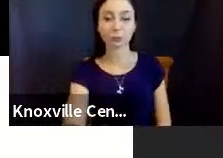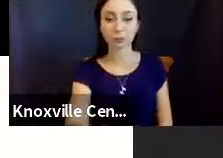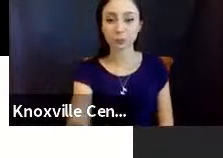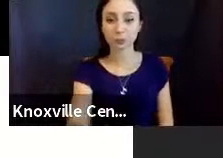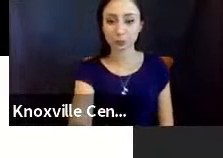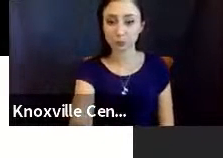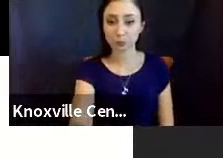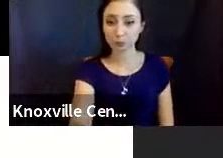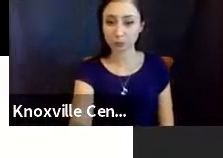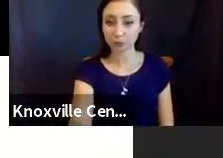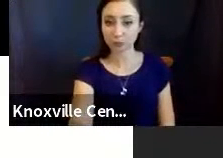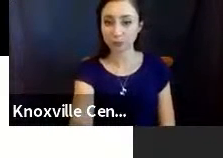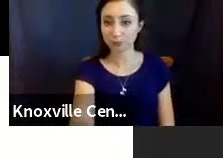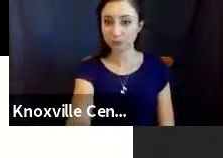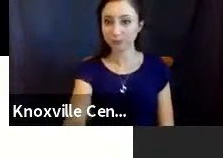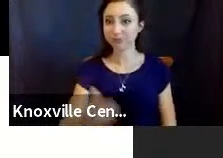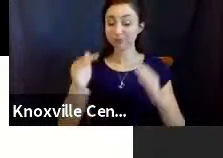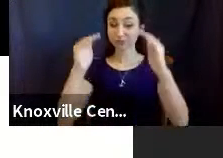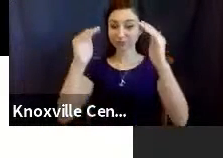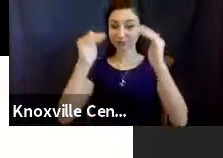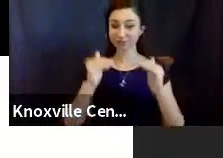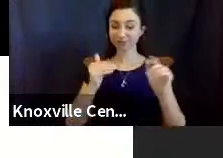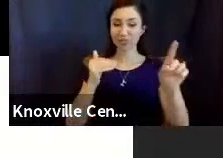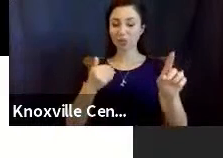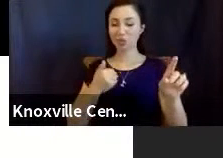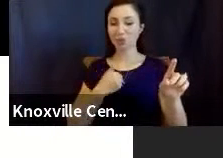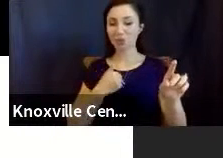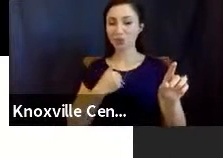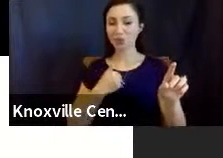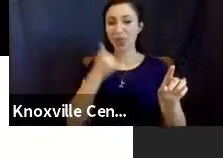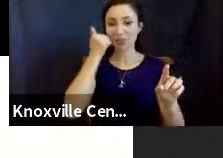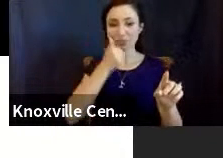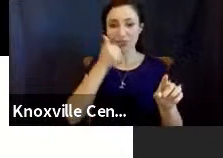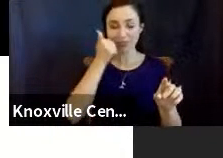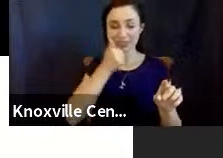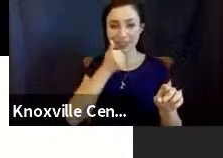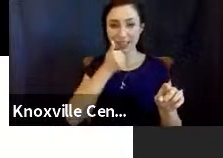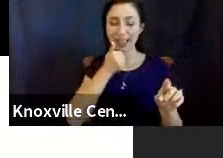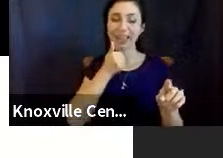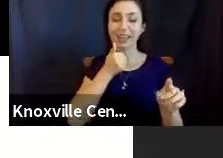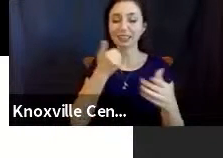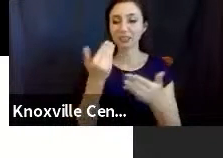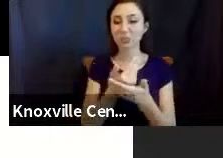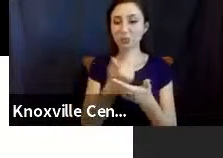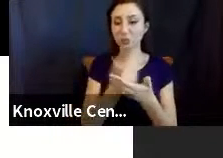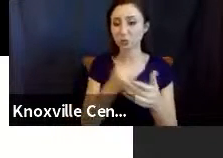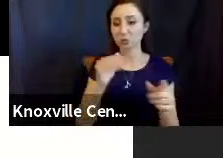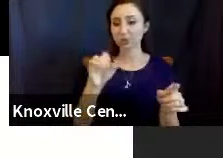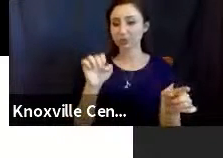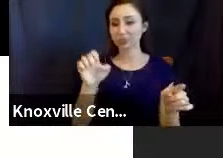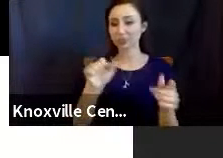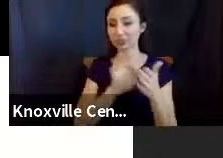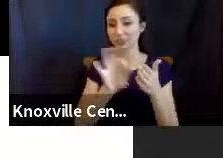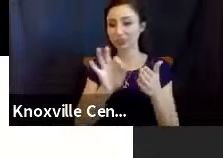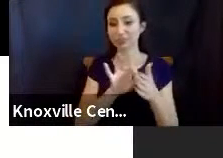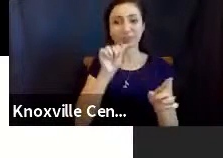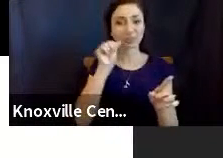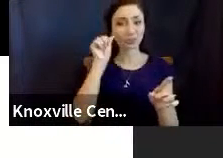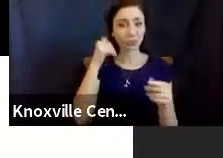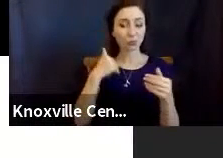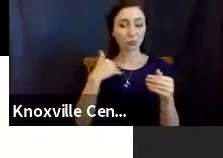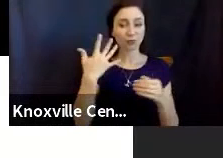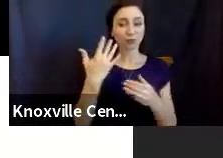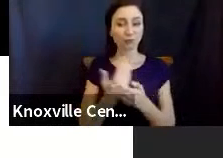our next slide, we have our daily new case counts. As of yesterday, we had 5 new cases